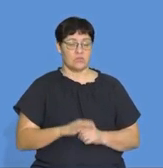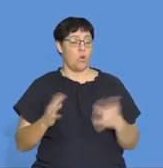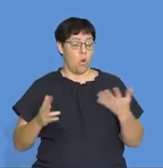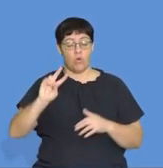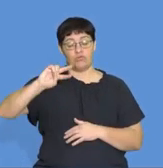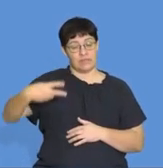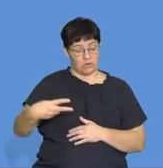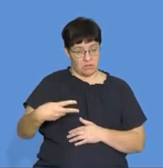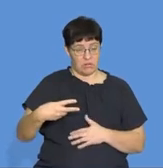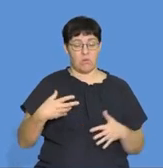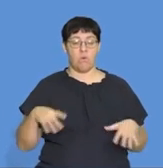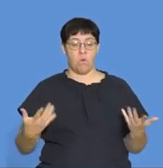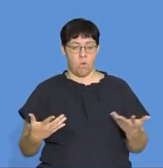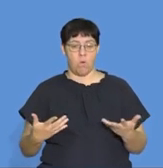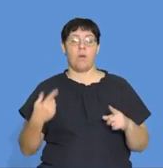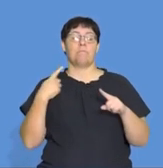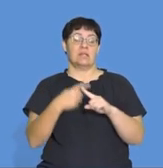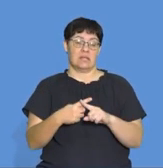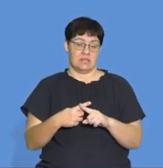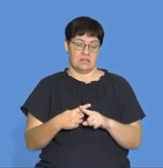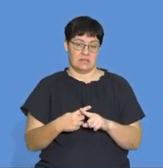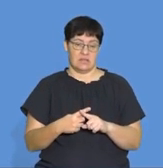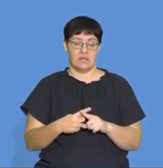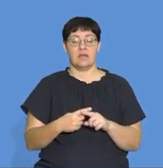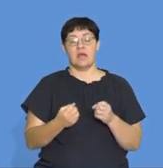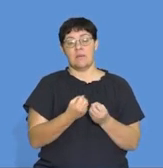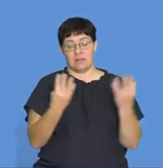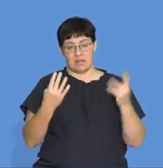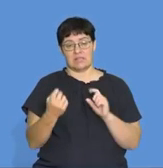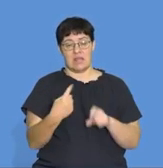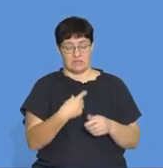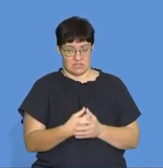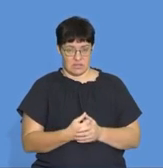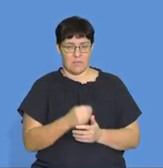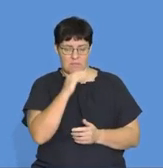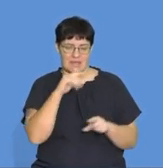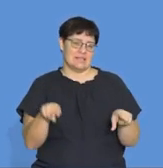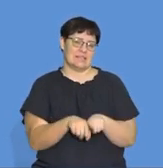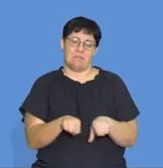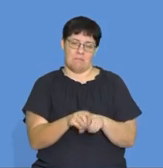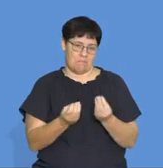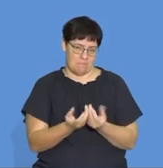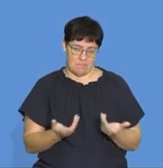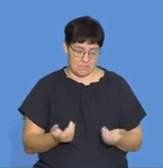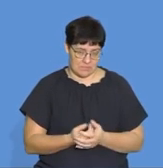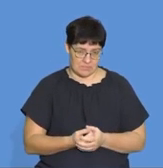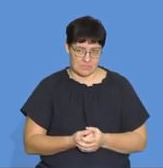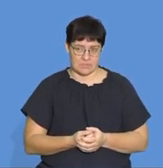reciprocal or a multiplicative inverse. They both mean one thing.